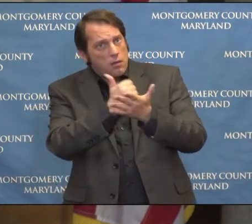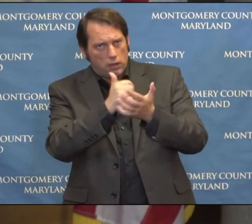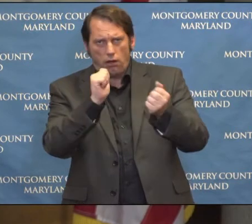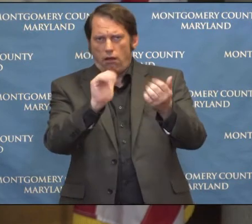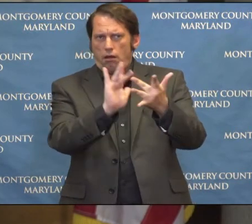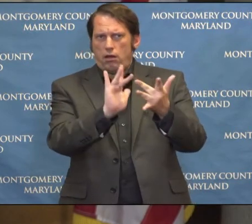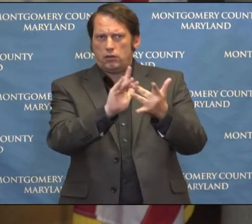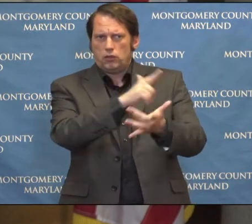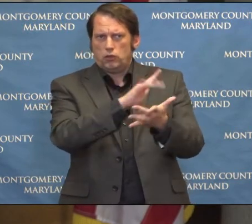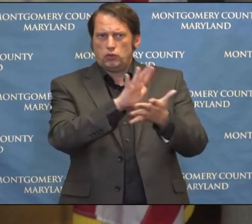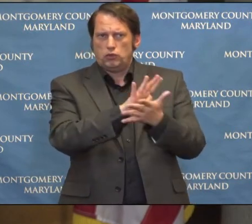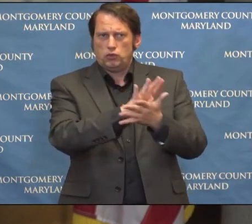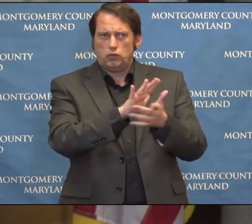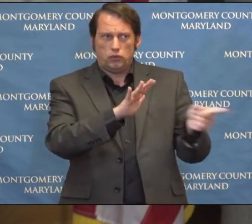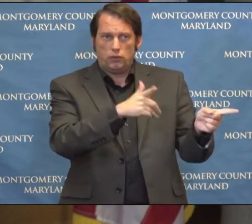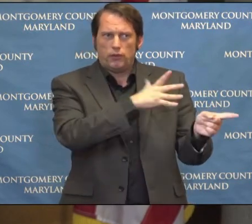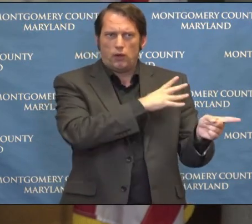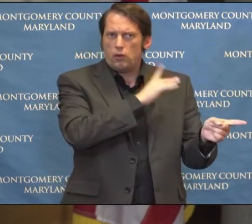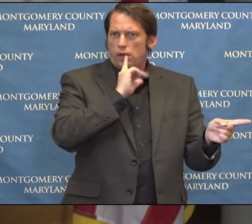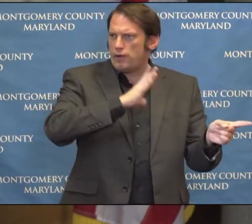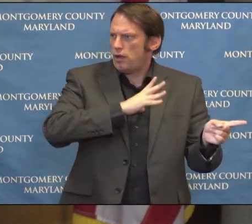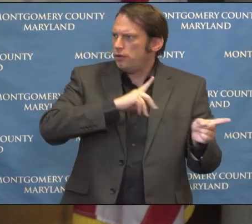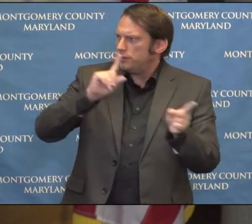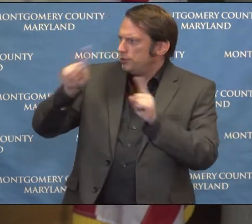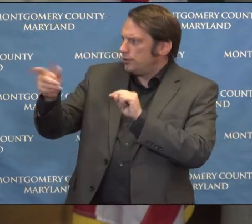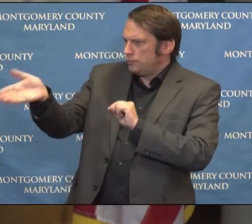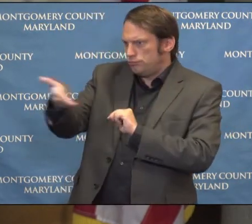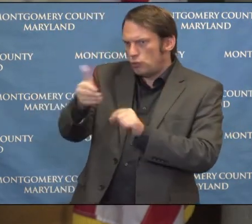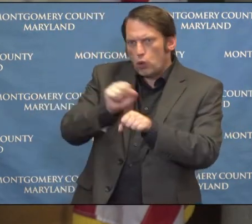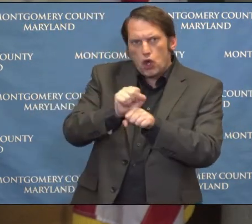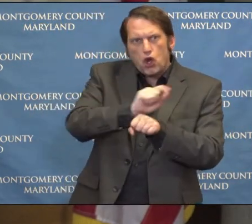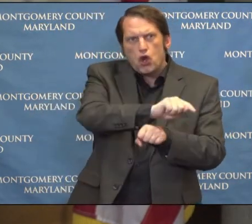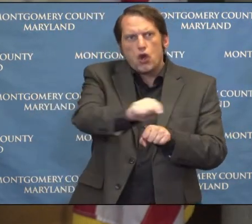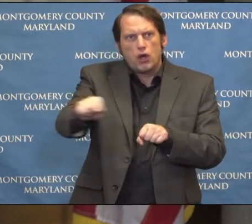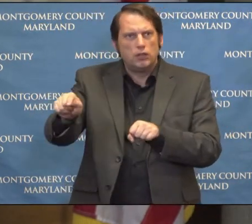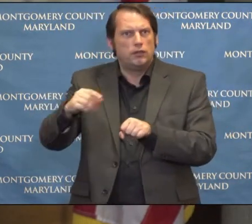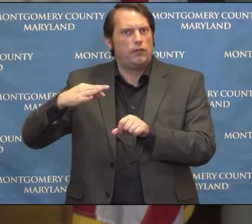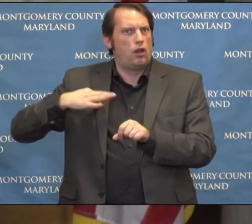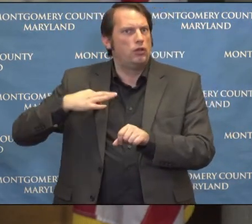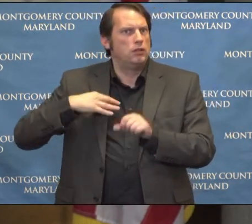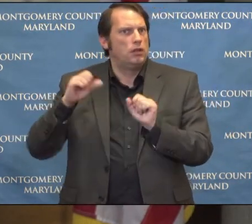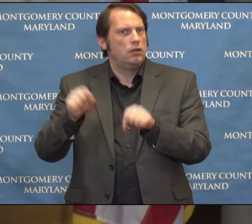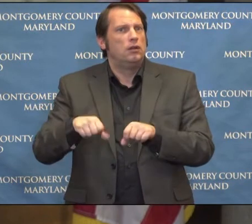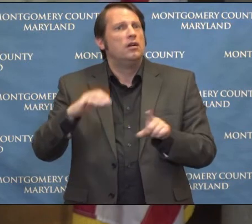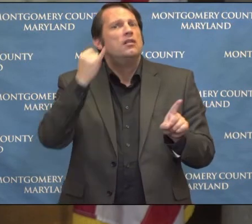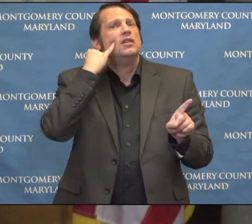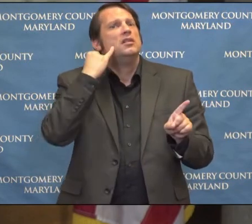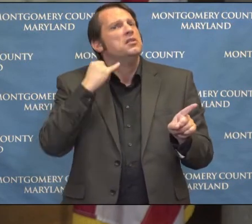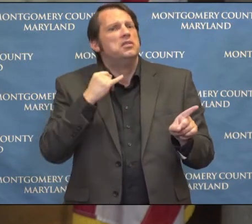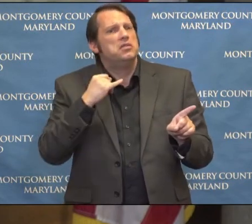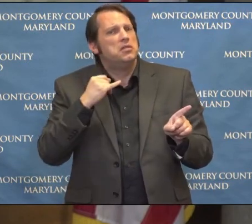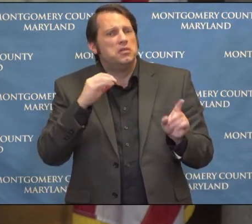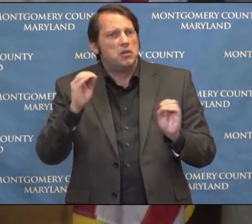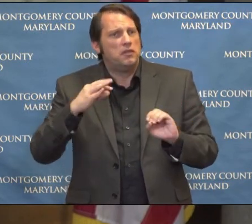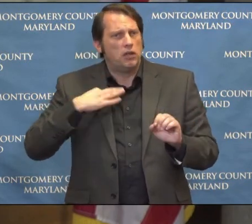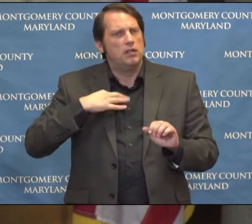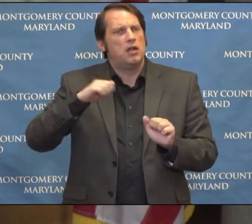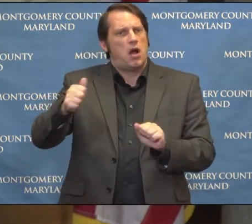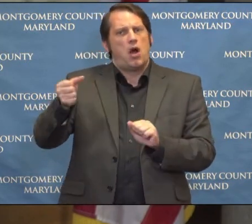not, then we're not going to be able to take them as volunteers right now because we cannot have them in working with